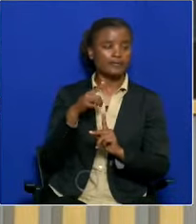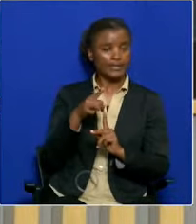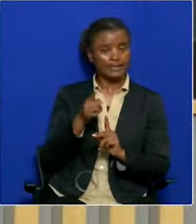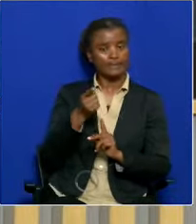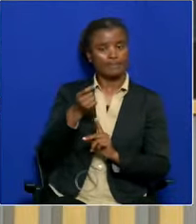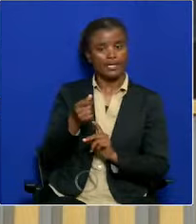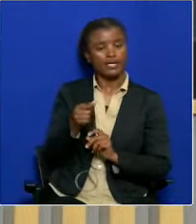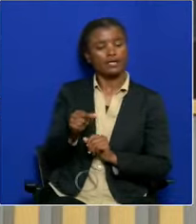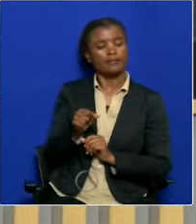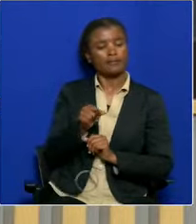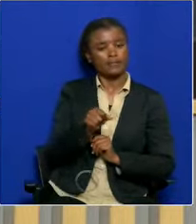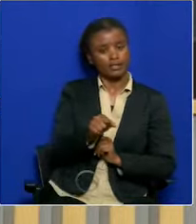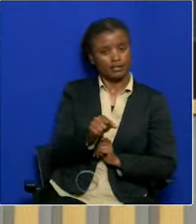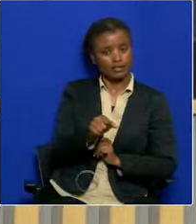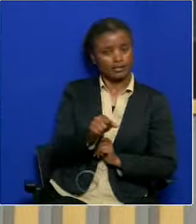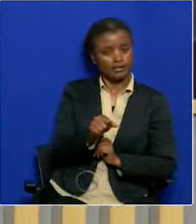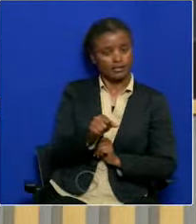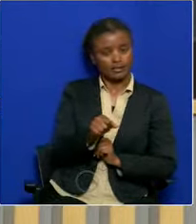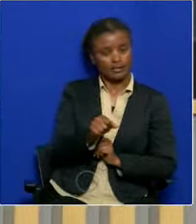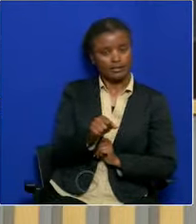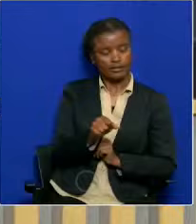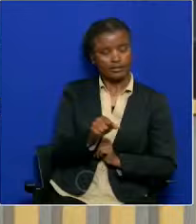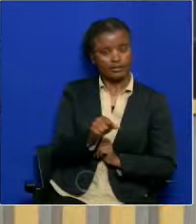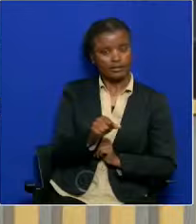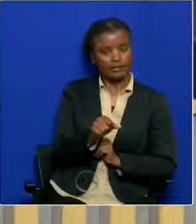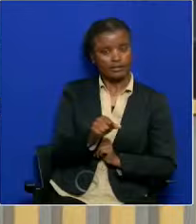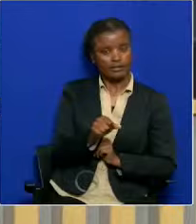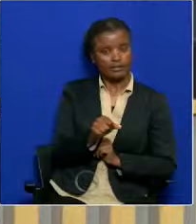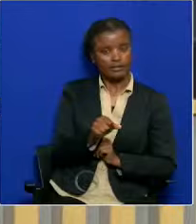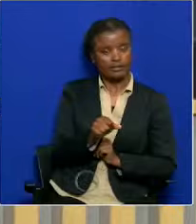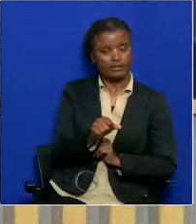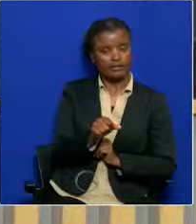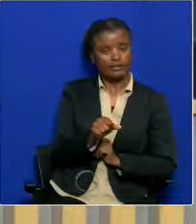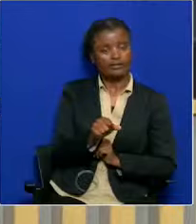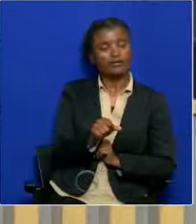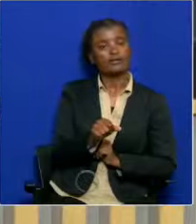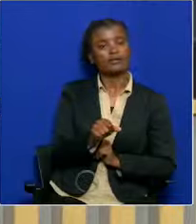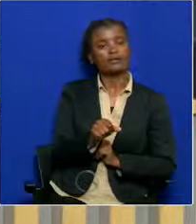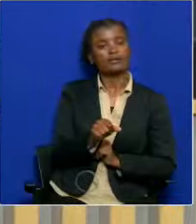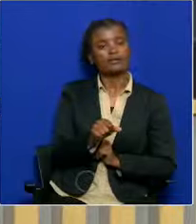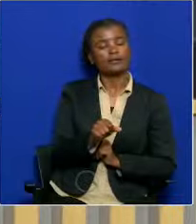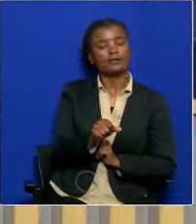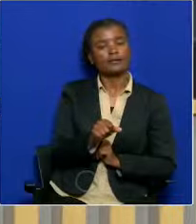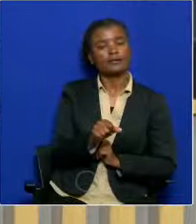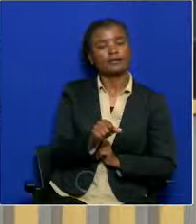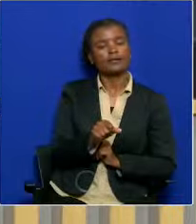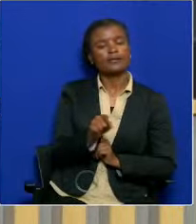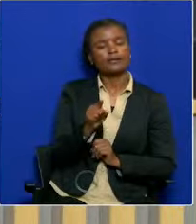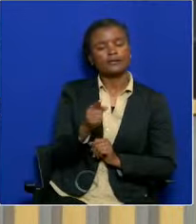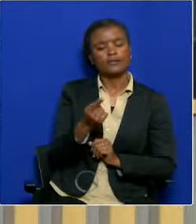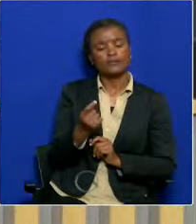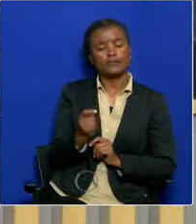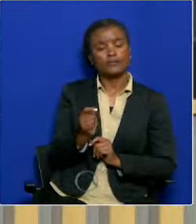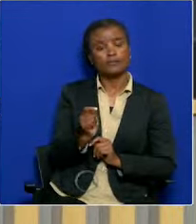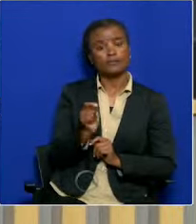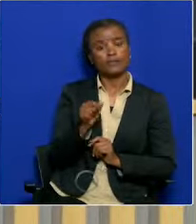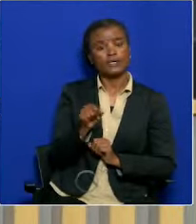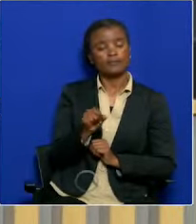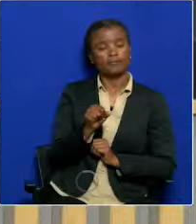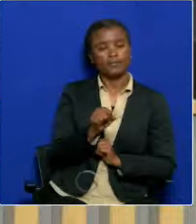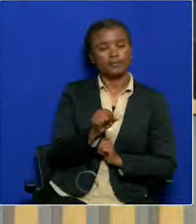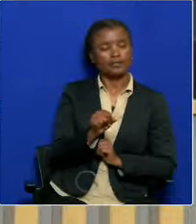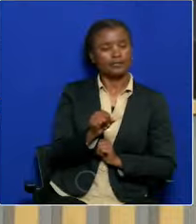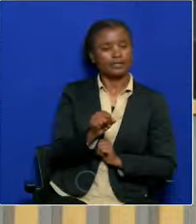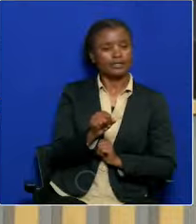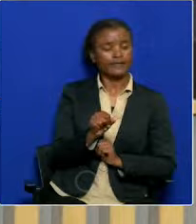Now, the money that you say you paid first, which was 20,000 rand,